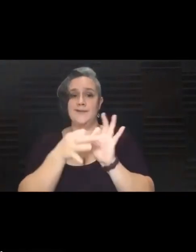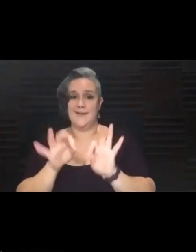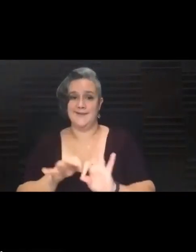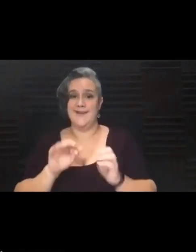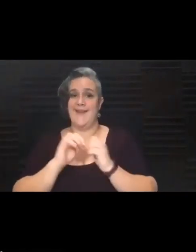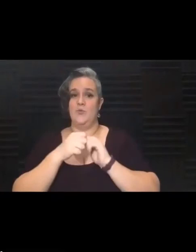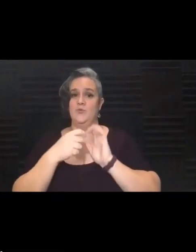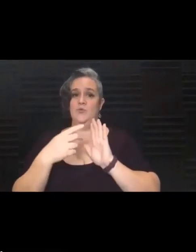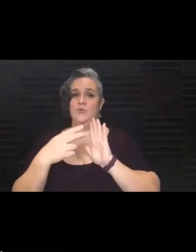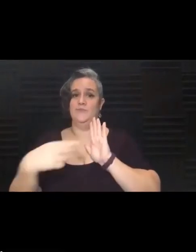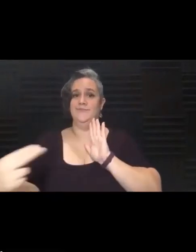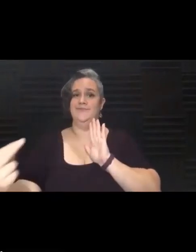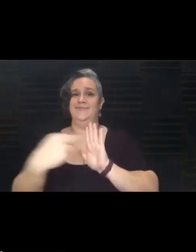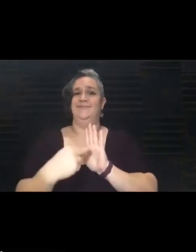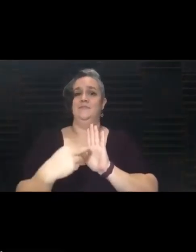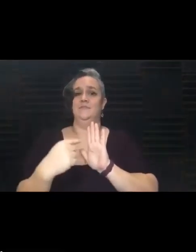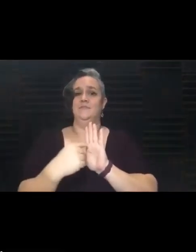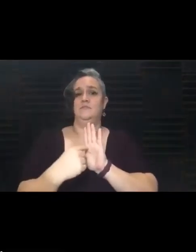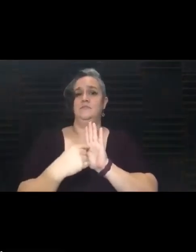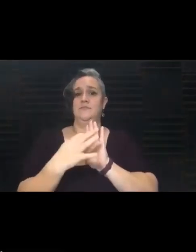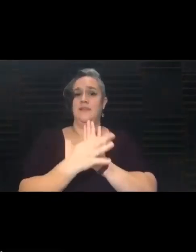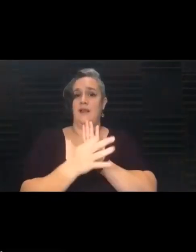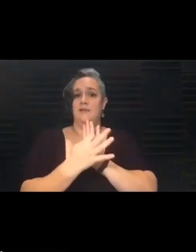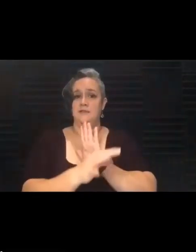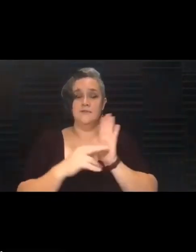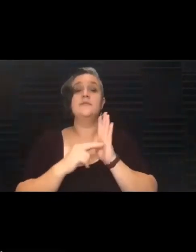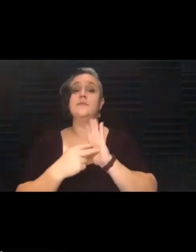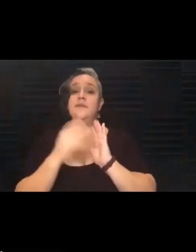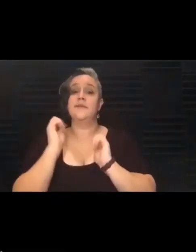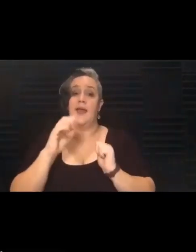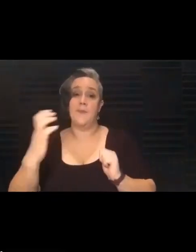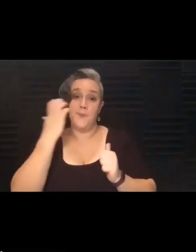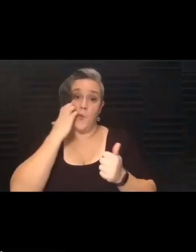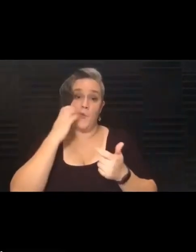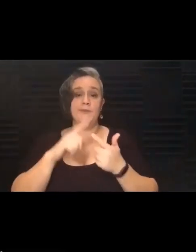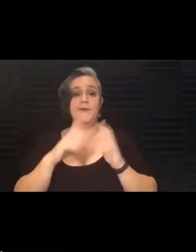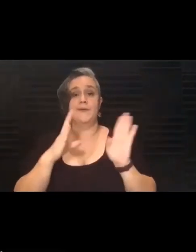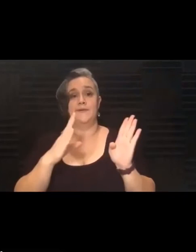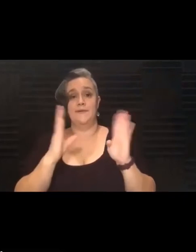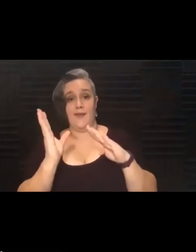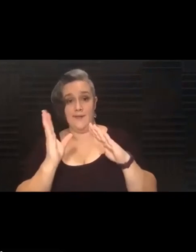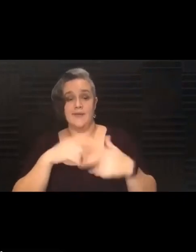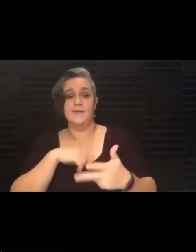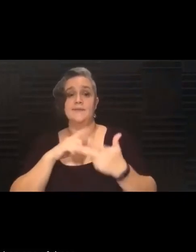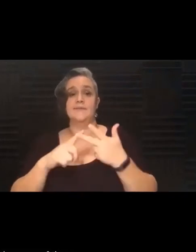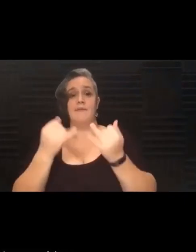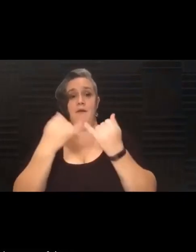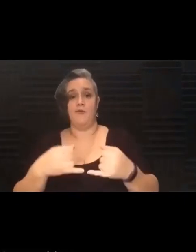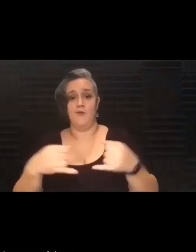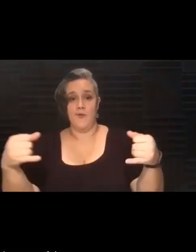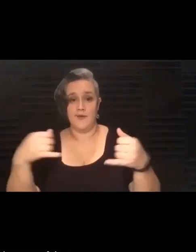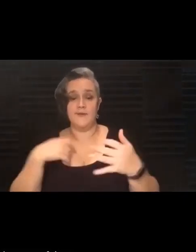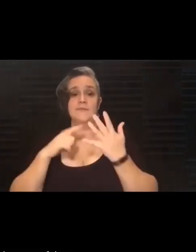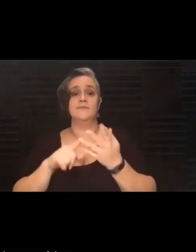highlight a portion of text and draw focus, you can bold it, you can italicize it, underline, or change